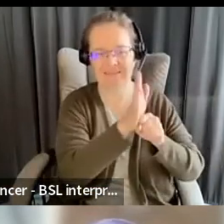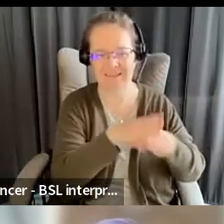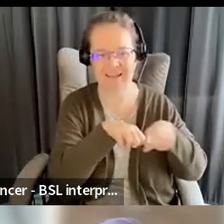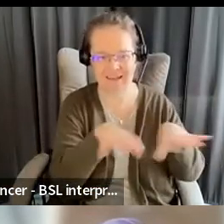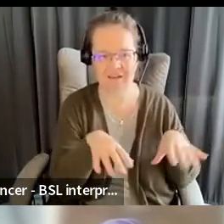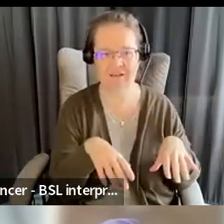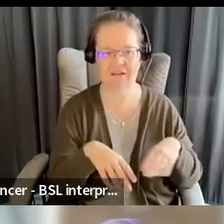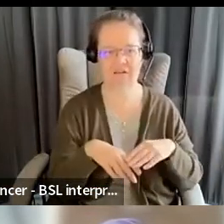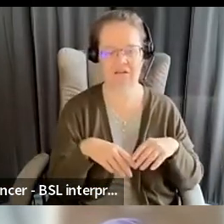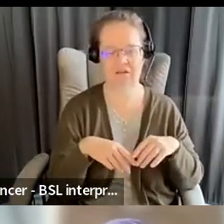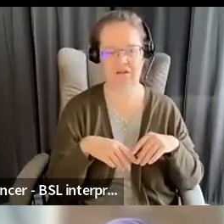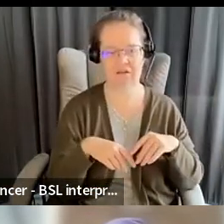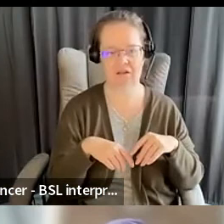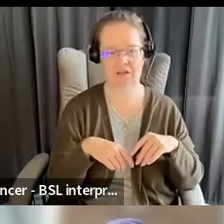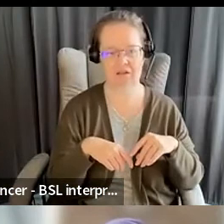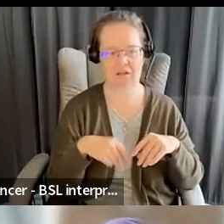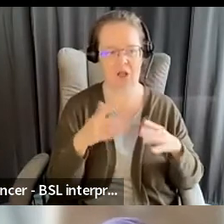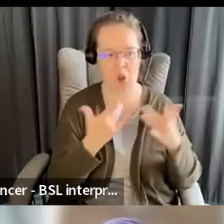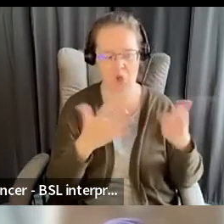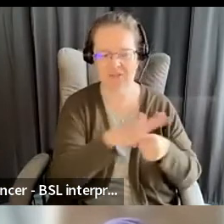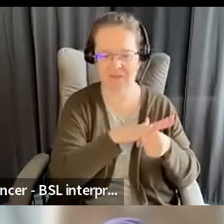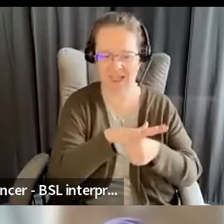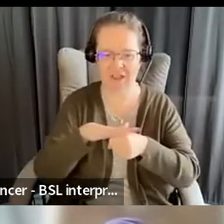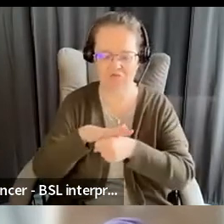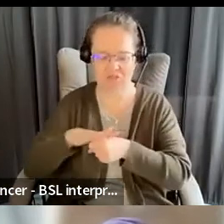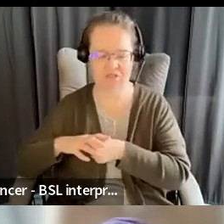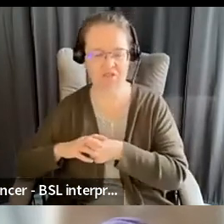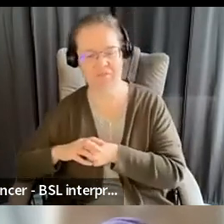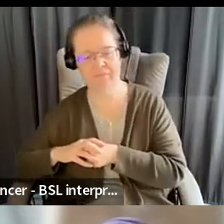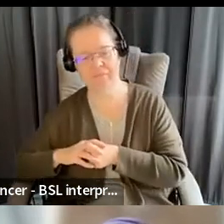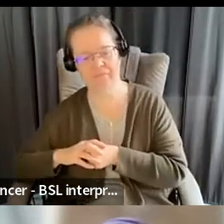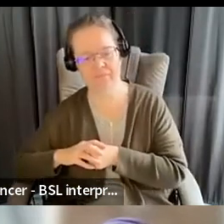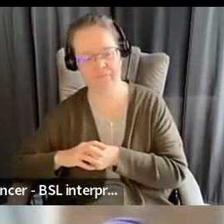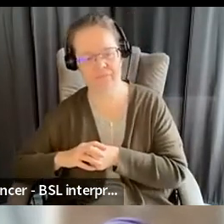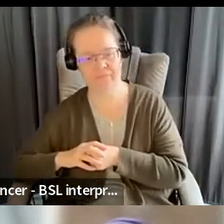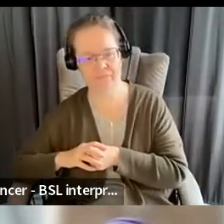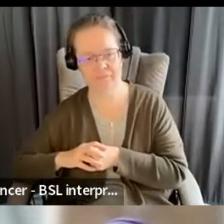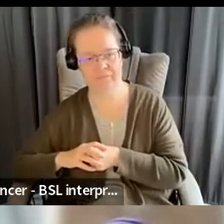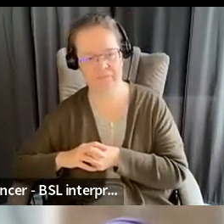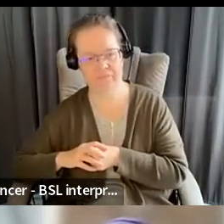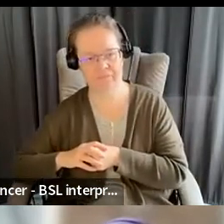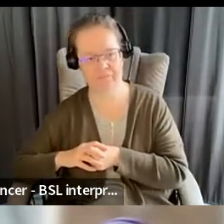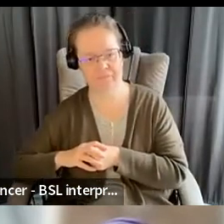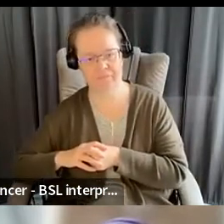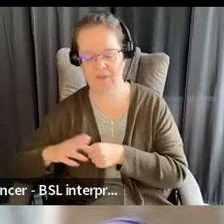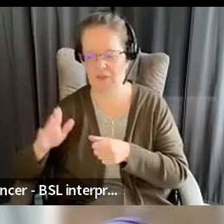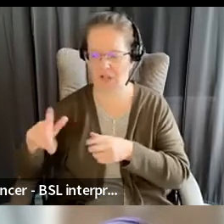testing, sorts of other areas. You know, the providers that we're working with,